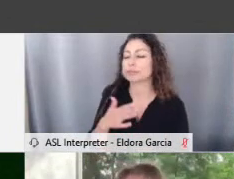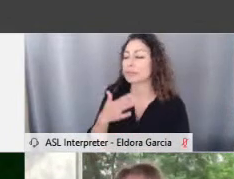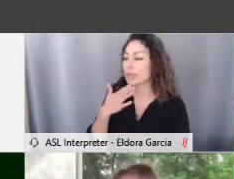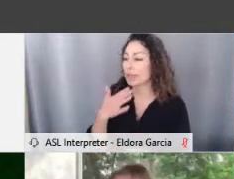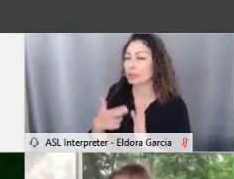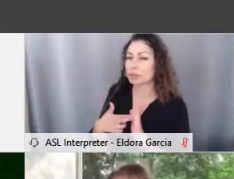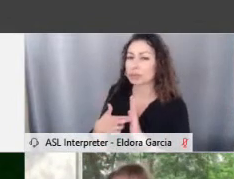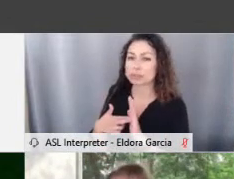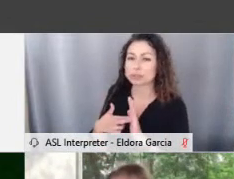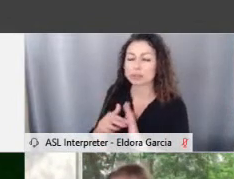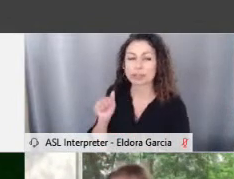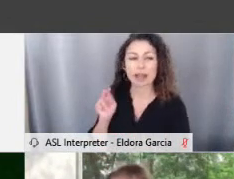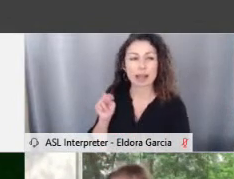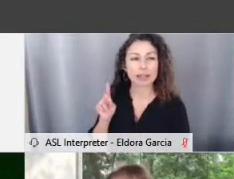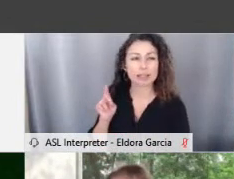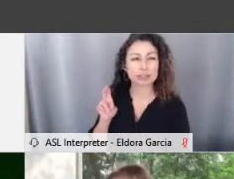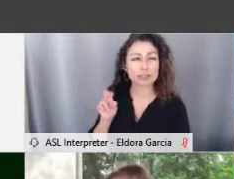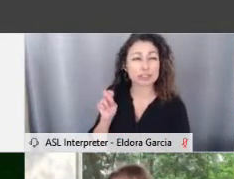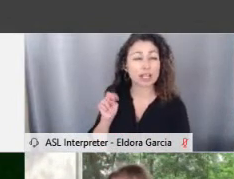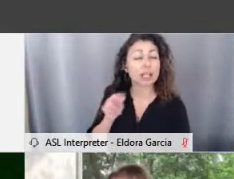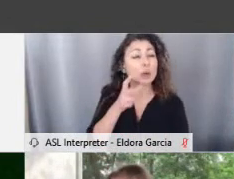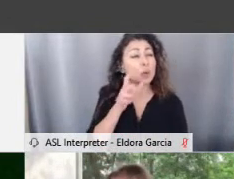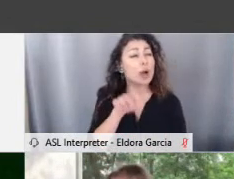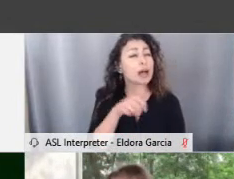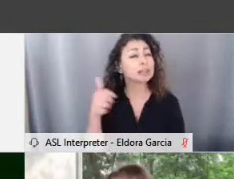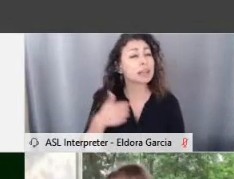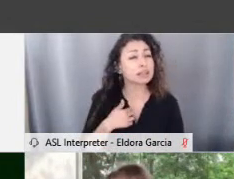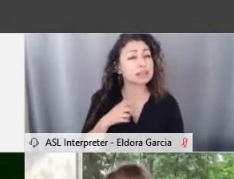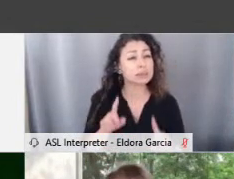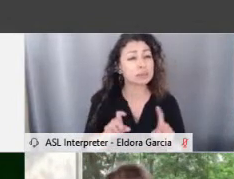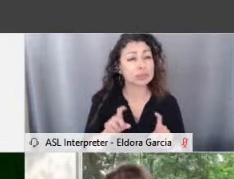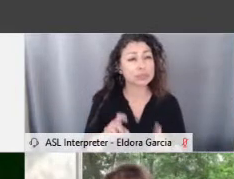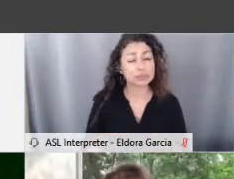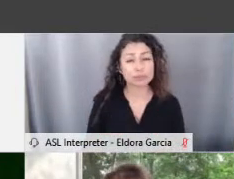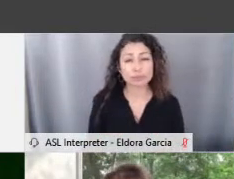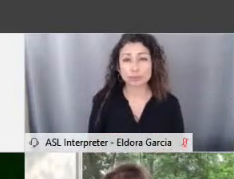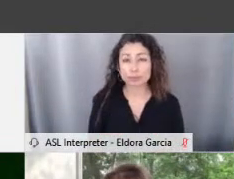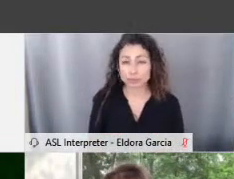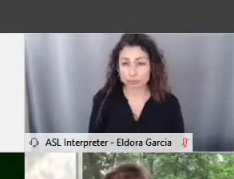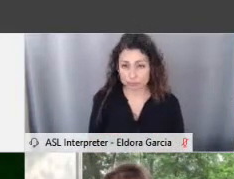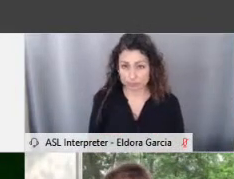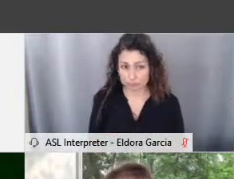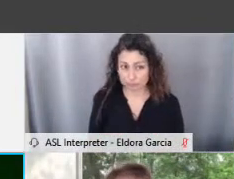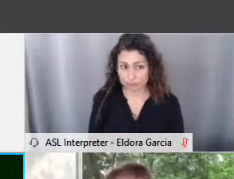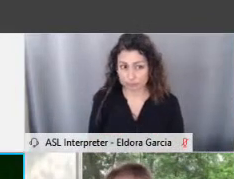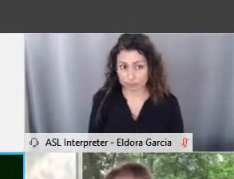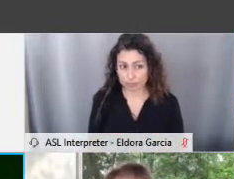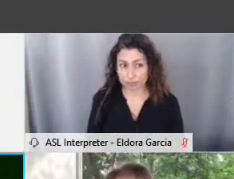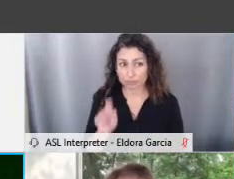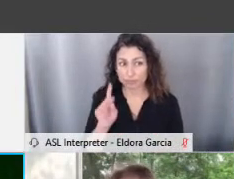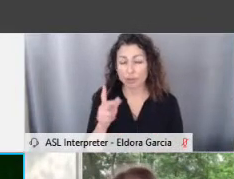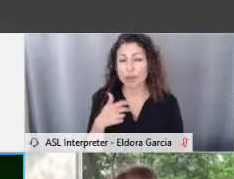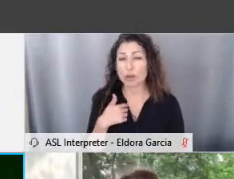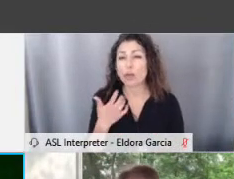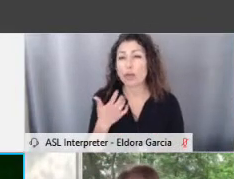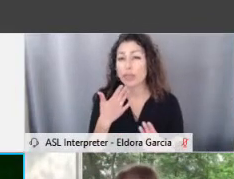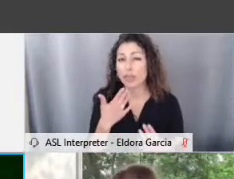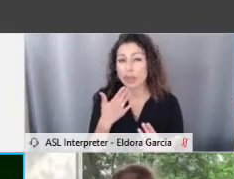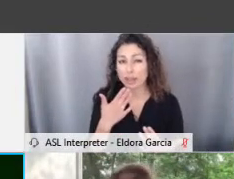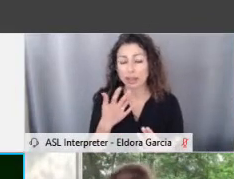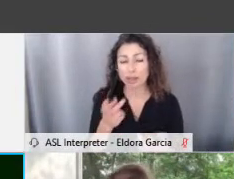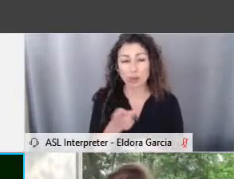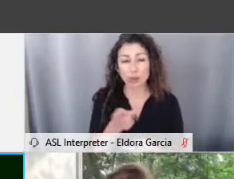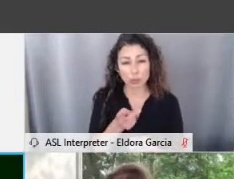Representative Anderson. Anybody else with a question? Okay, well, I want to thank you.